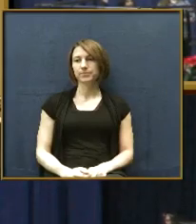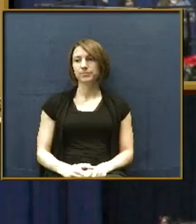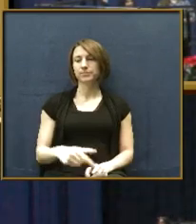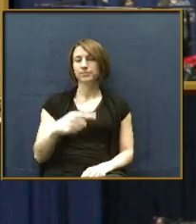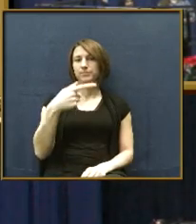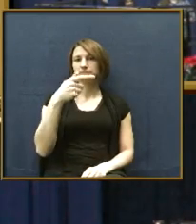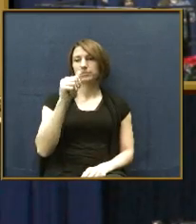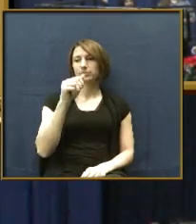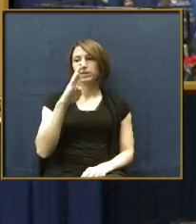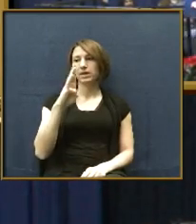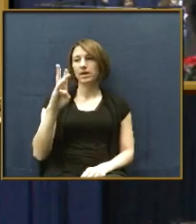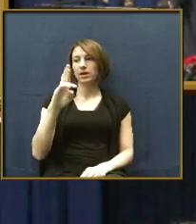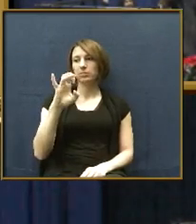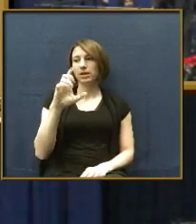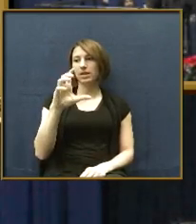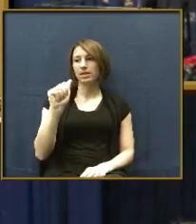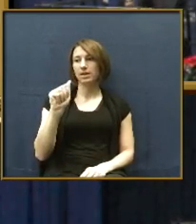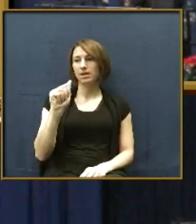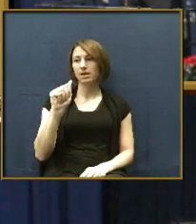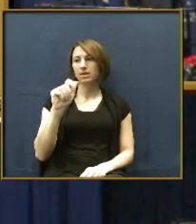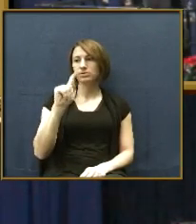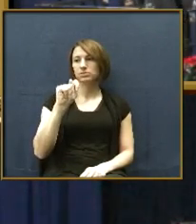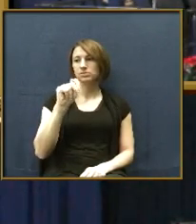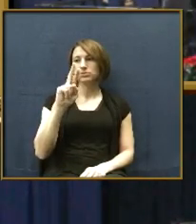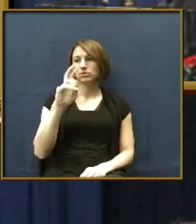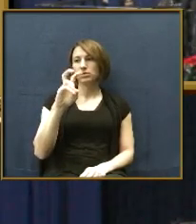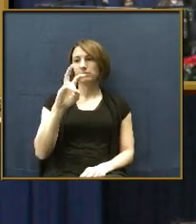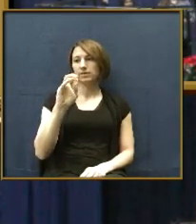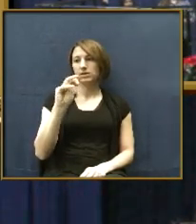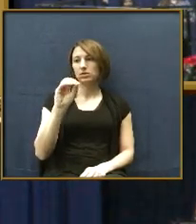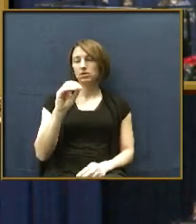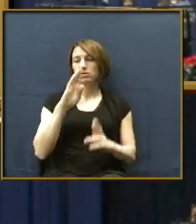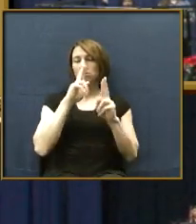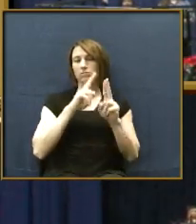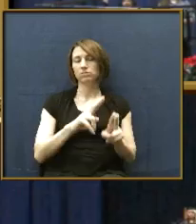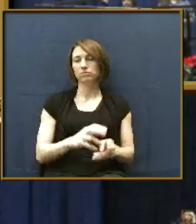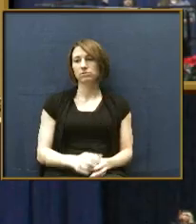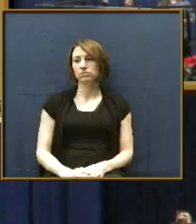Noel Trevino, magna cum laude, Alpha Chi, Phi Kappa Phi.